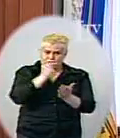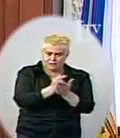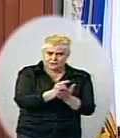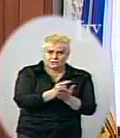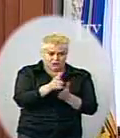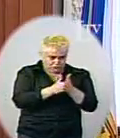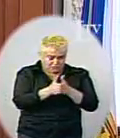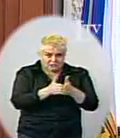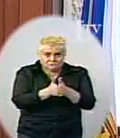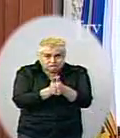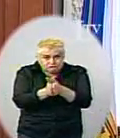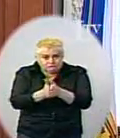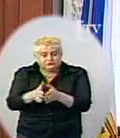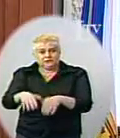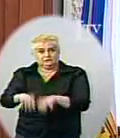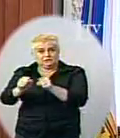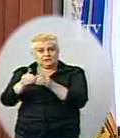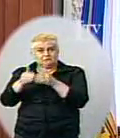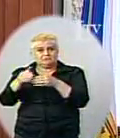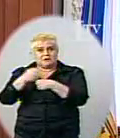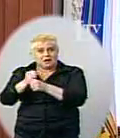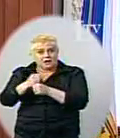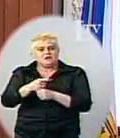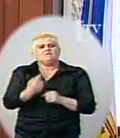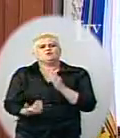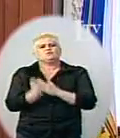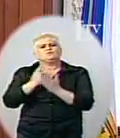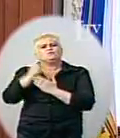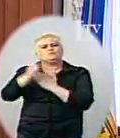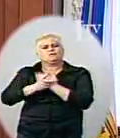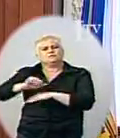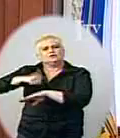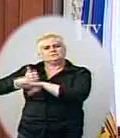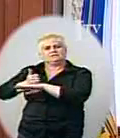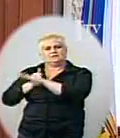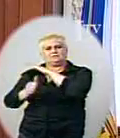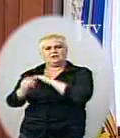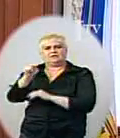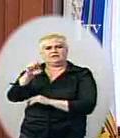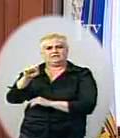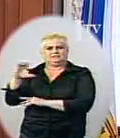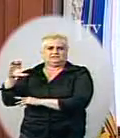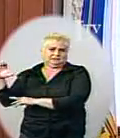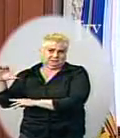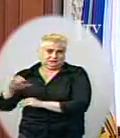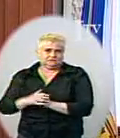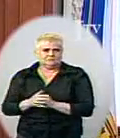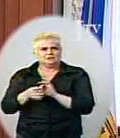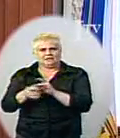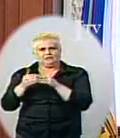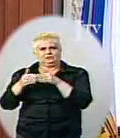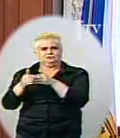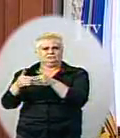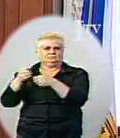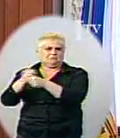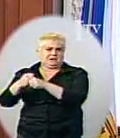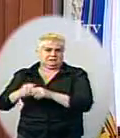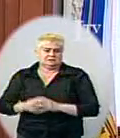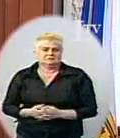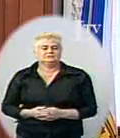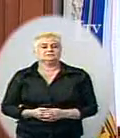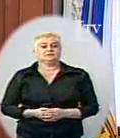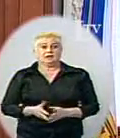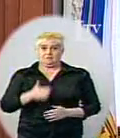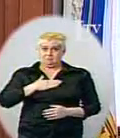enroll in a new metal fabrication program in the Nova Scotia Community College. And my